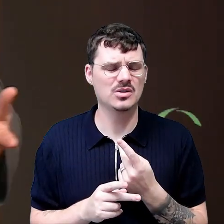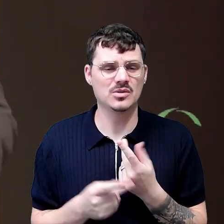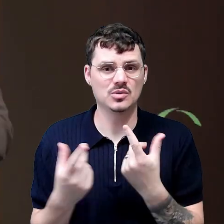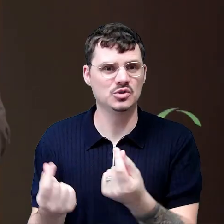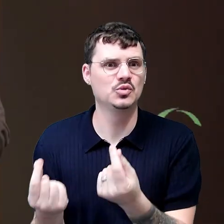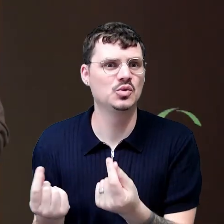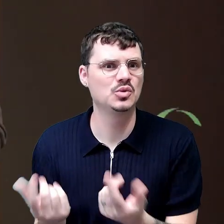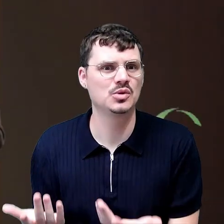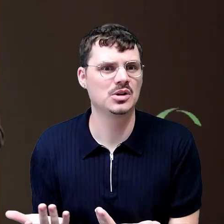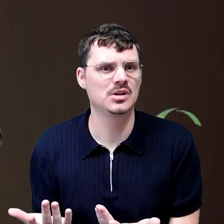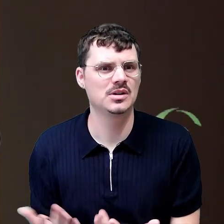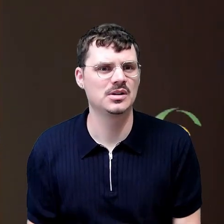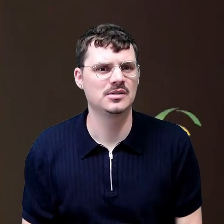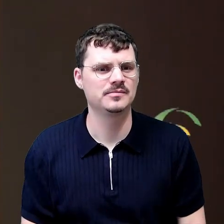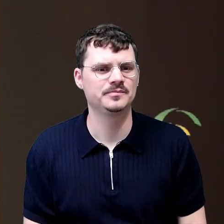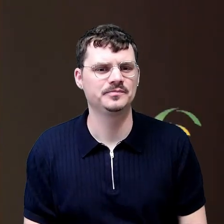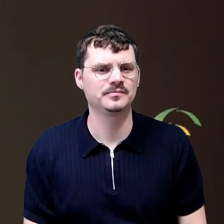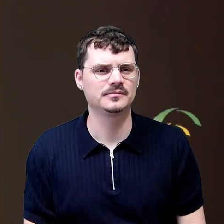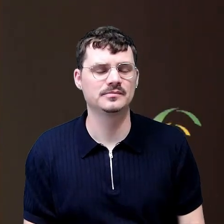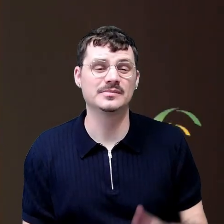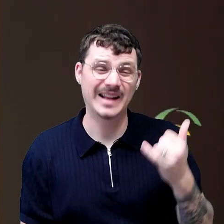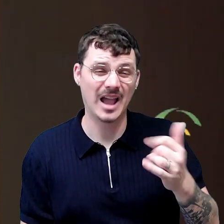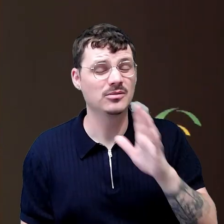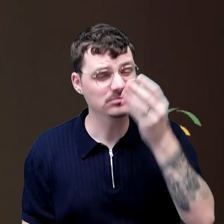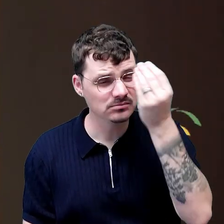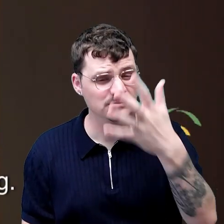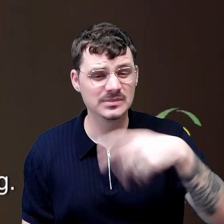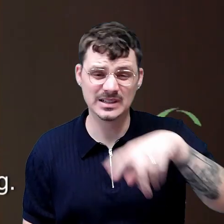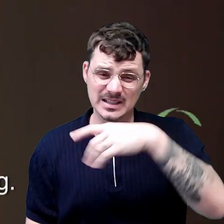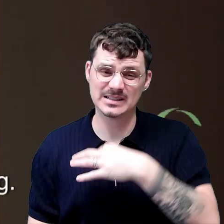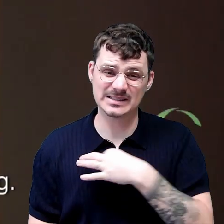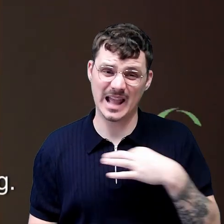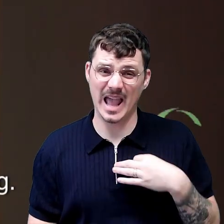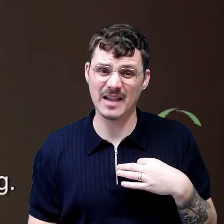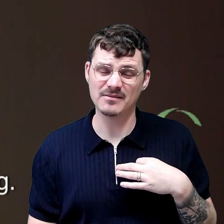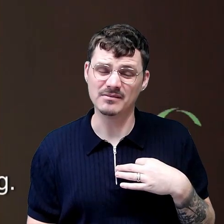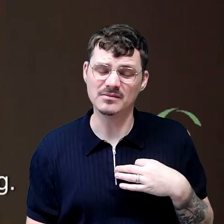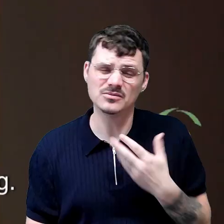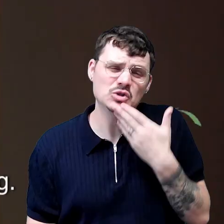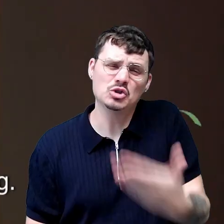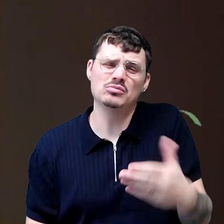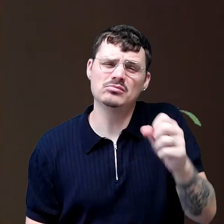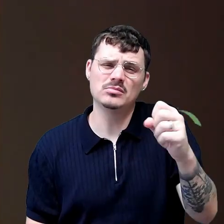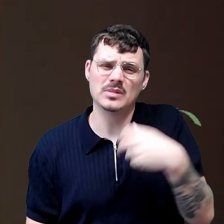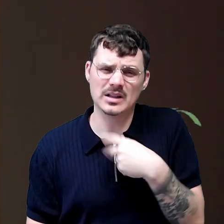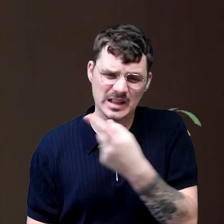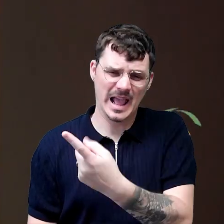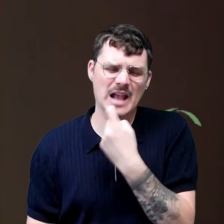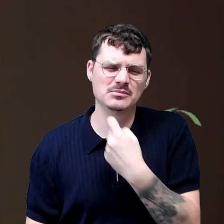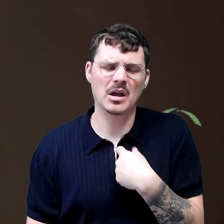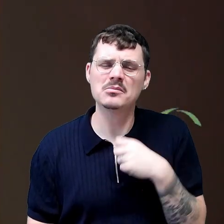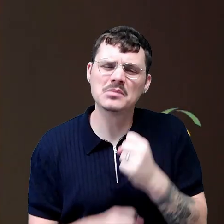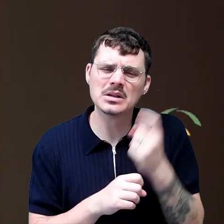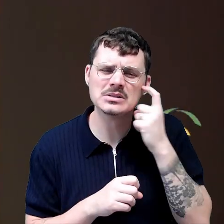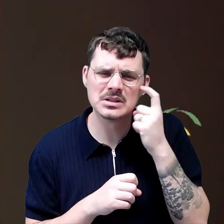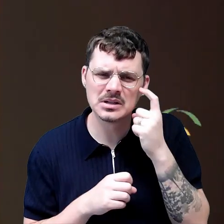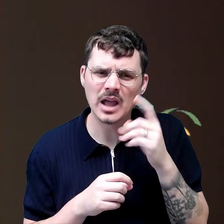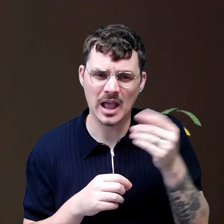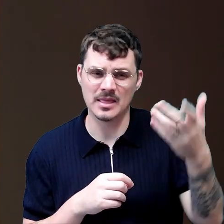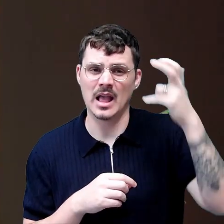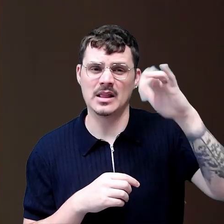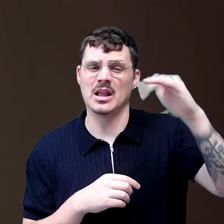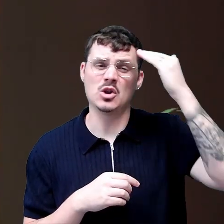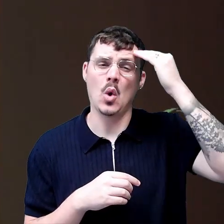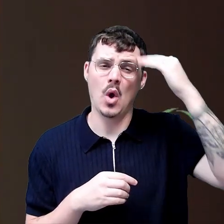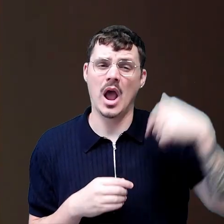on? Now, these are really good staff. I could see why they'd ask me such a thing. And they know I